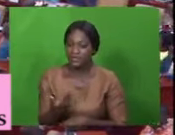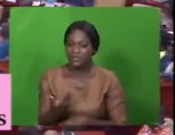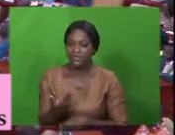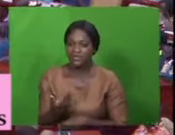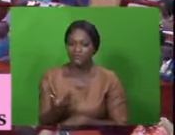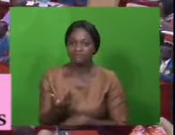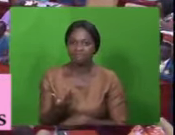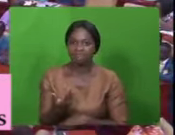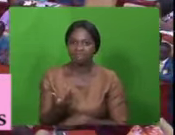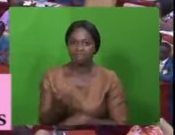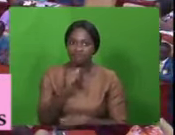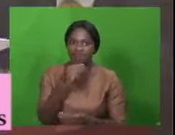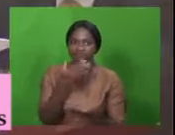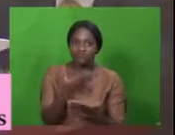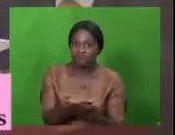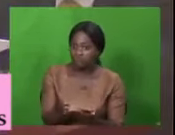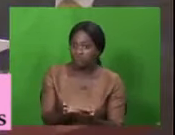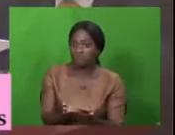of COVID-19.